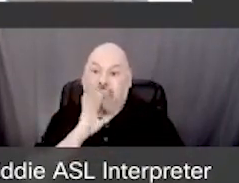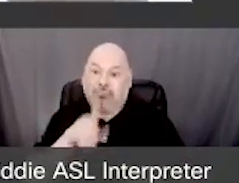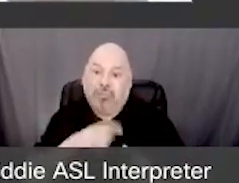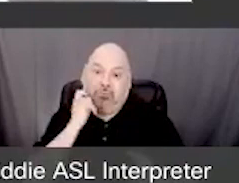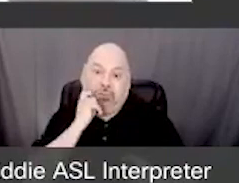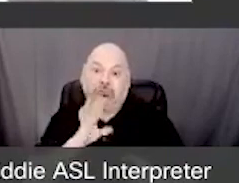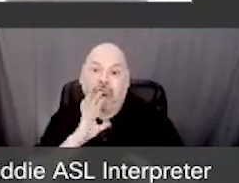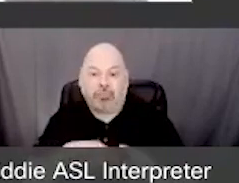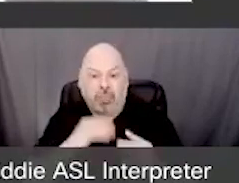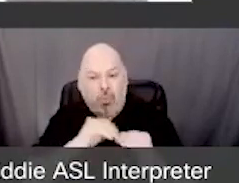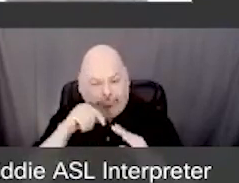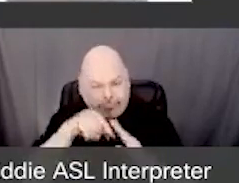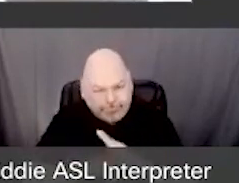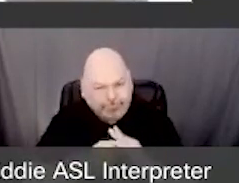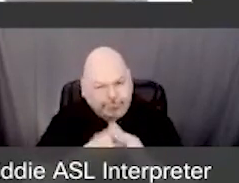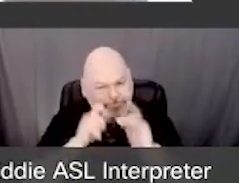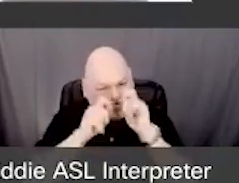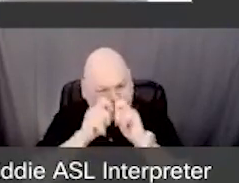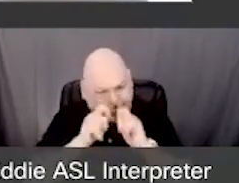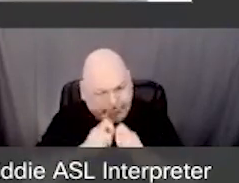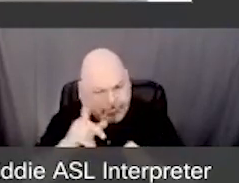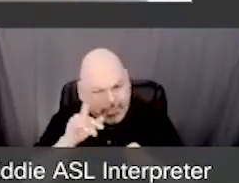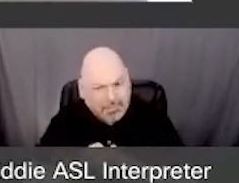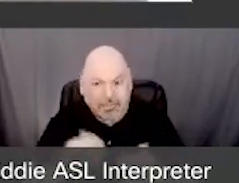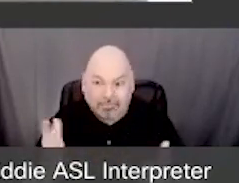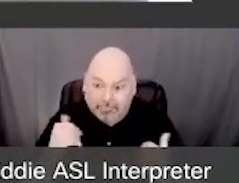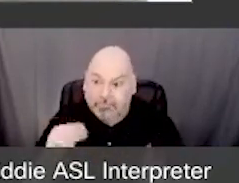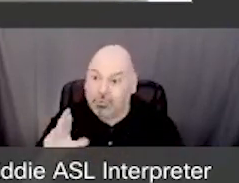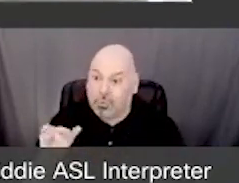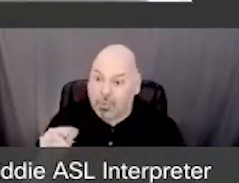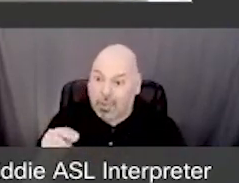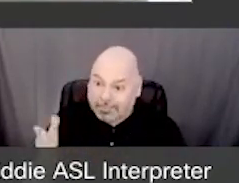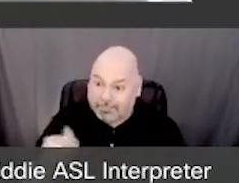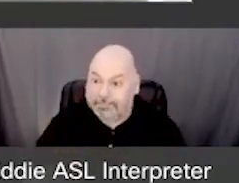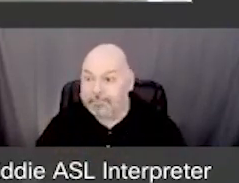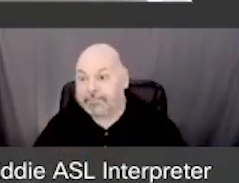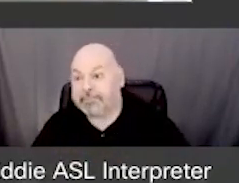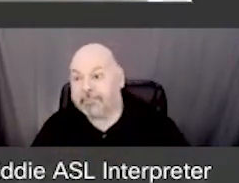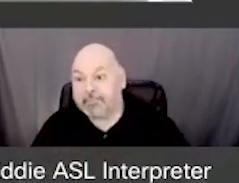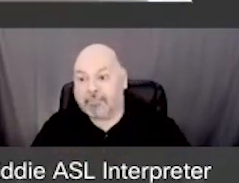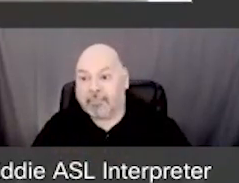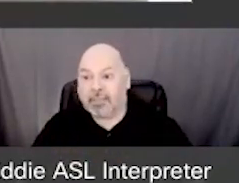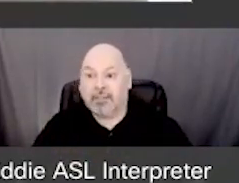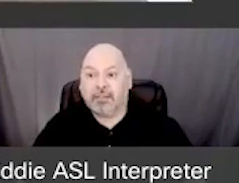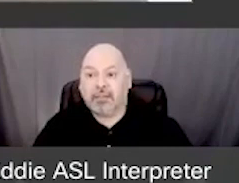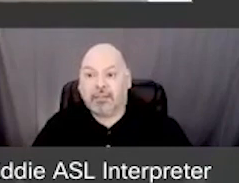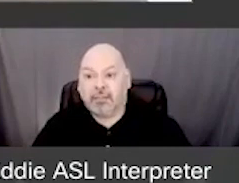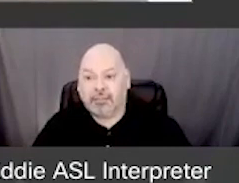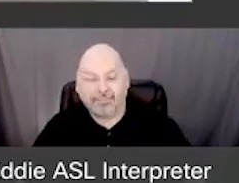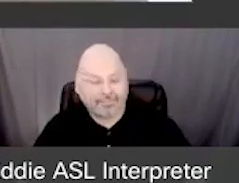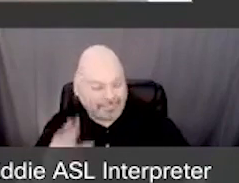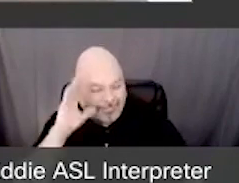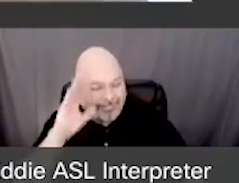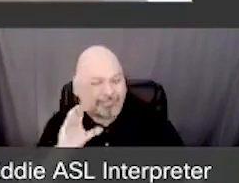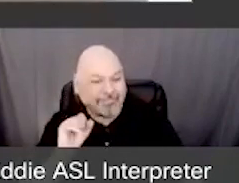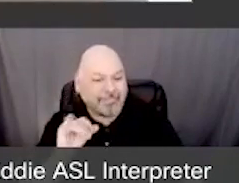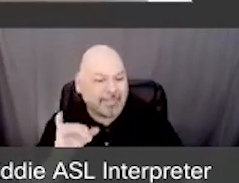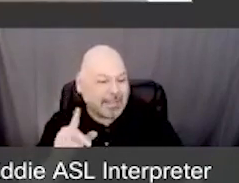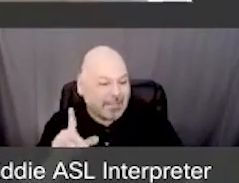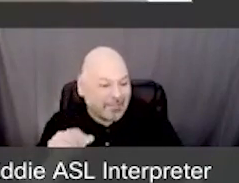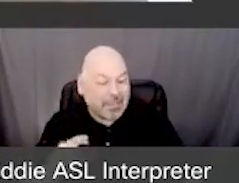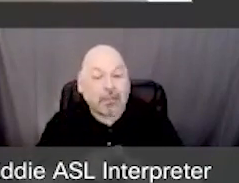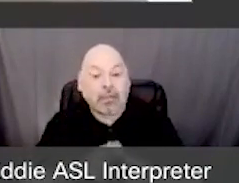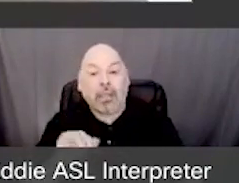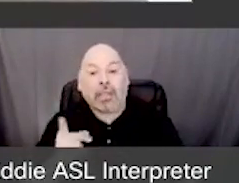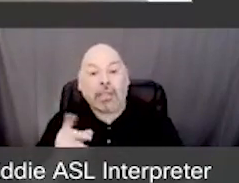go a little bit more in detail on that. Ryan? Yeah, thanks, Sylvia.